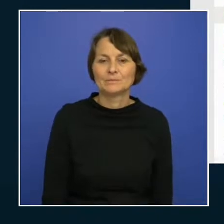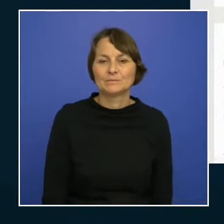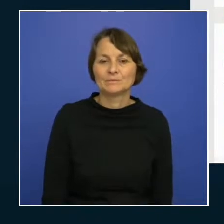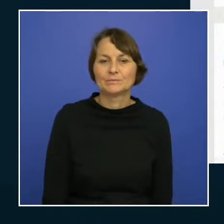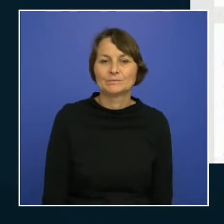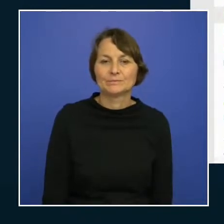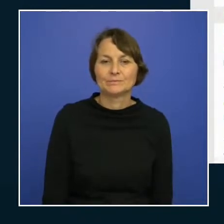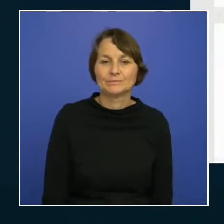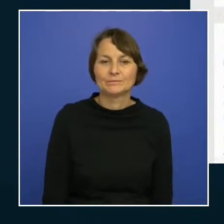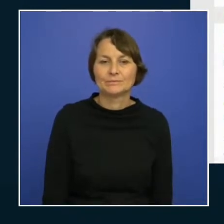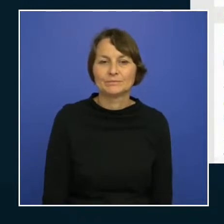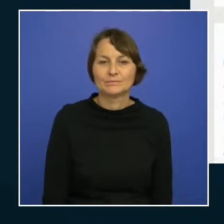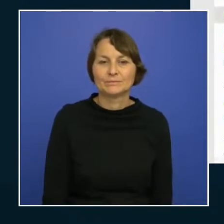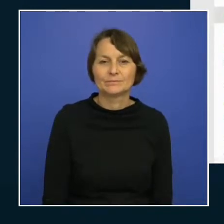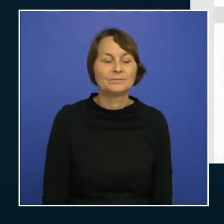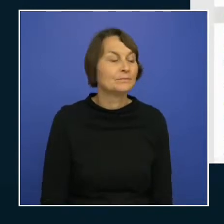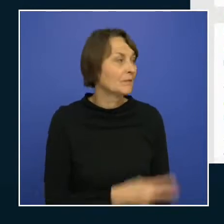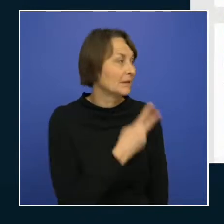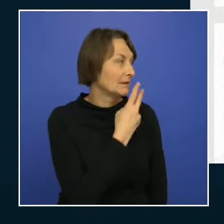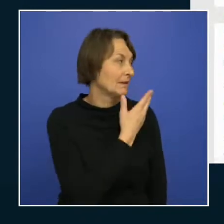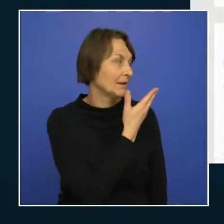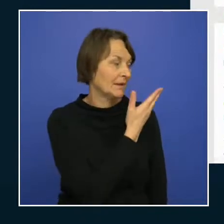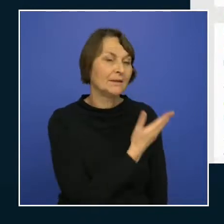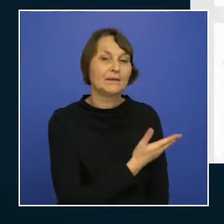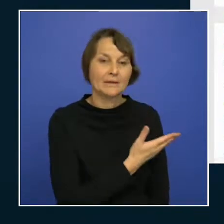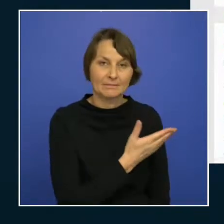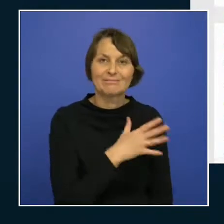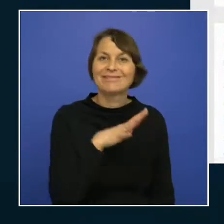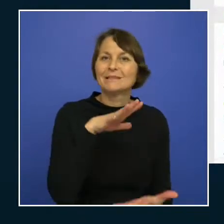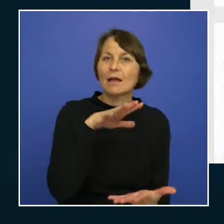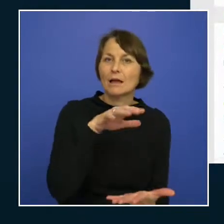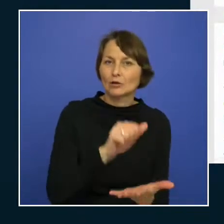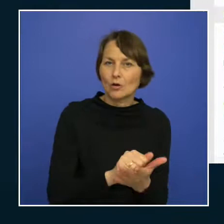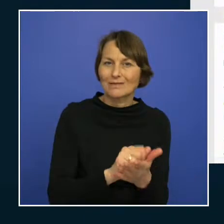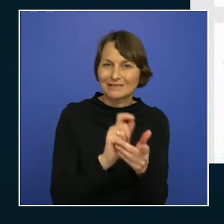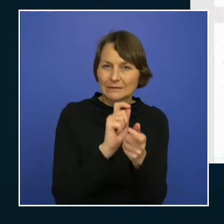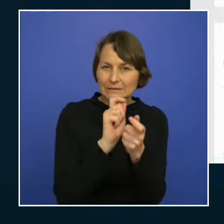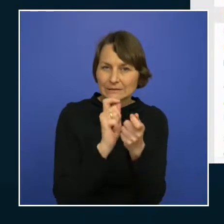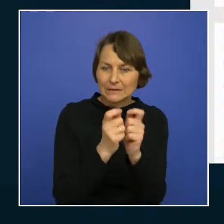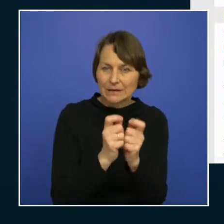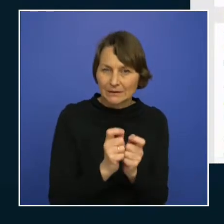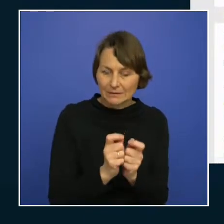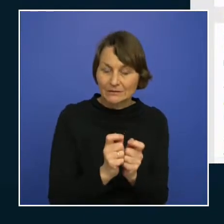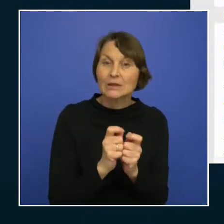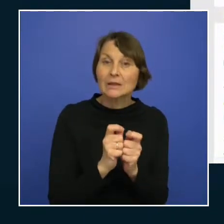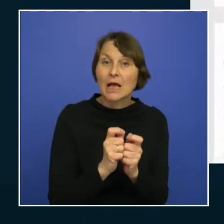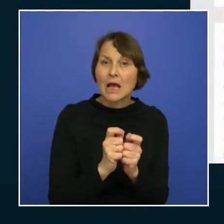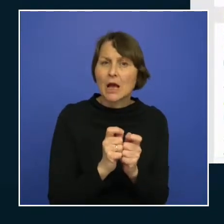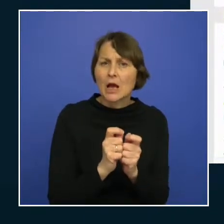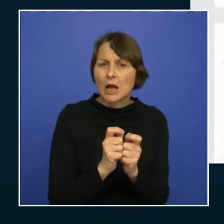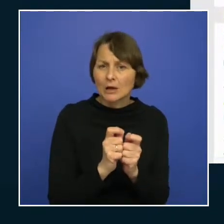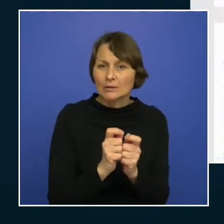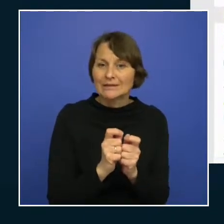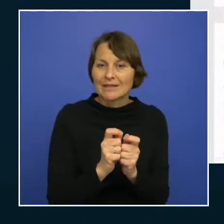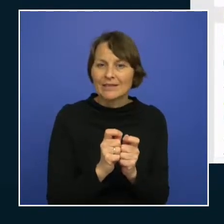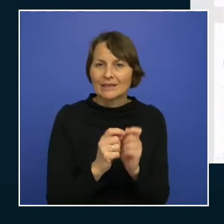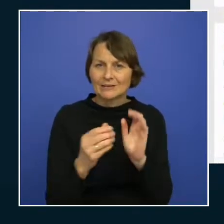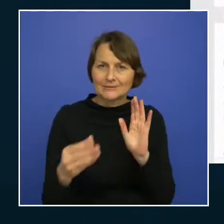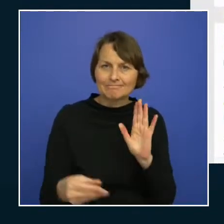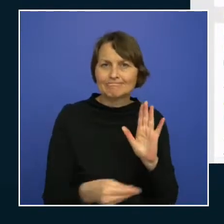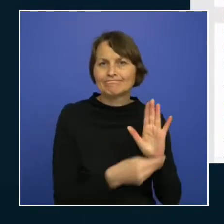now you'll see that the diagnostic settings are being written to this log analytics